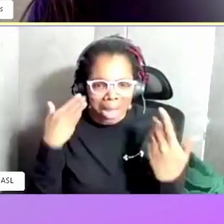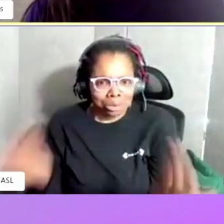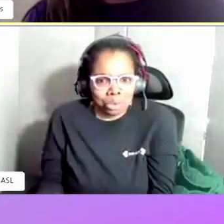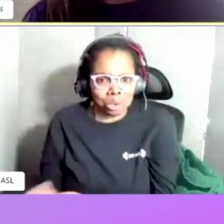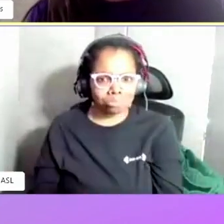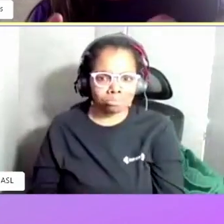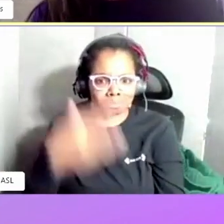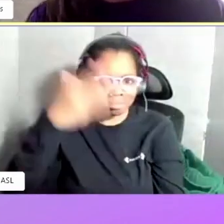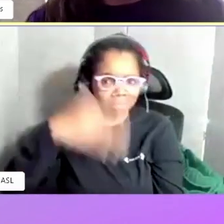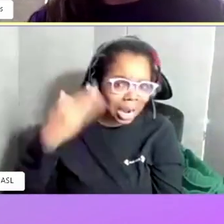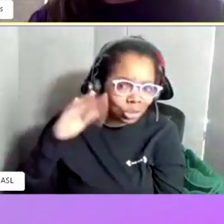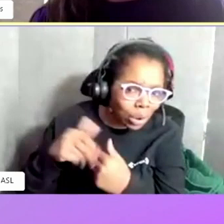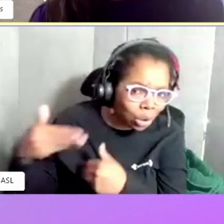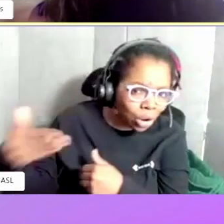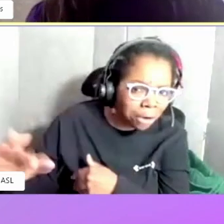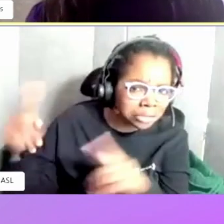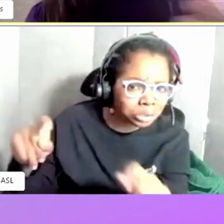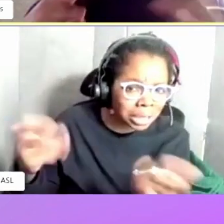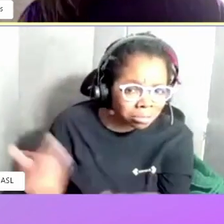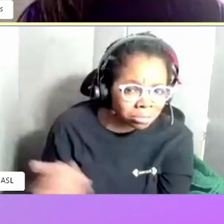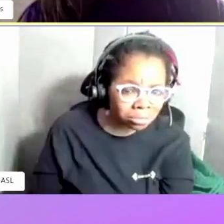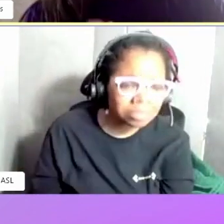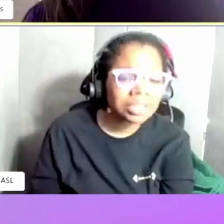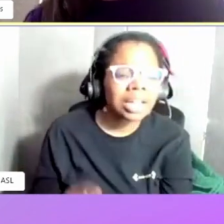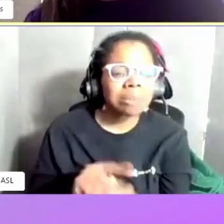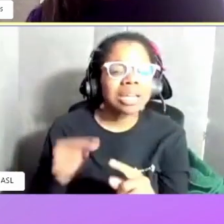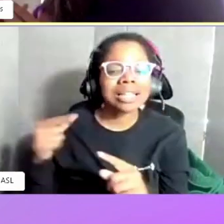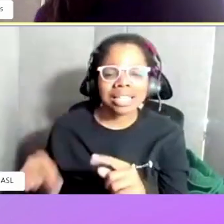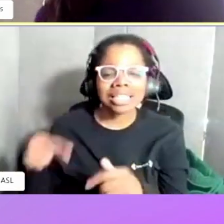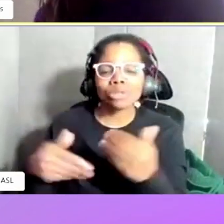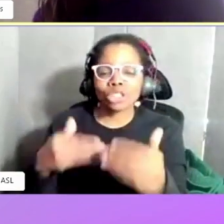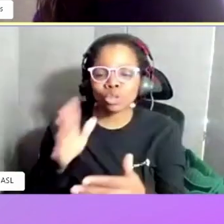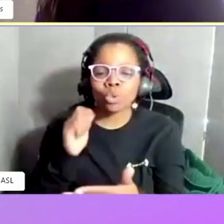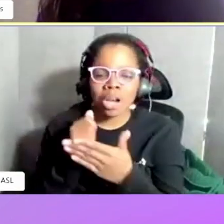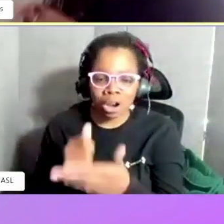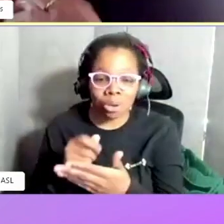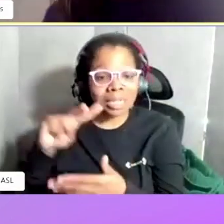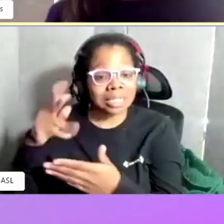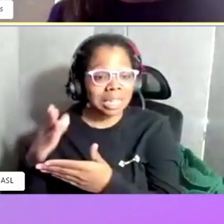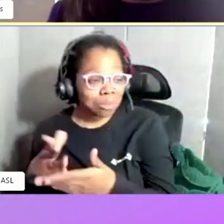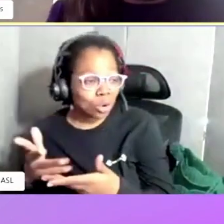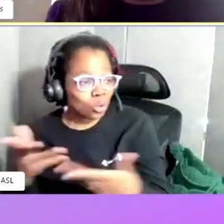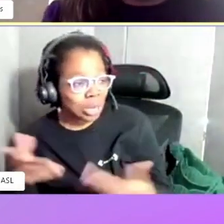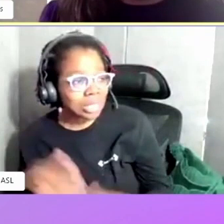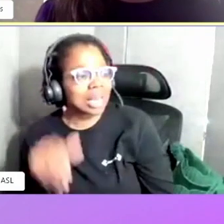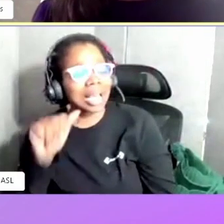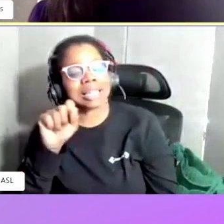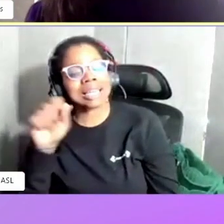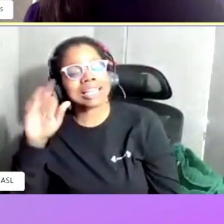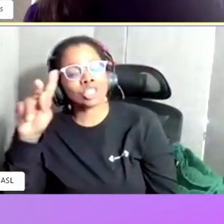how often you test it. But these procedures help. And the second part of this is the assertions.